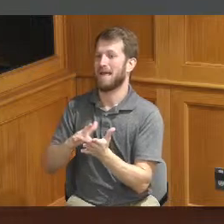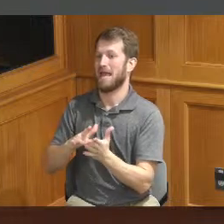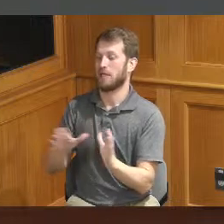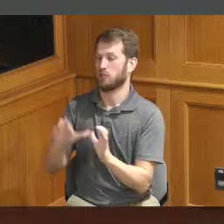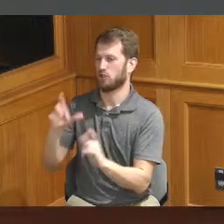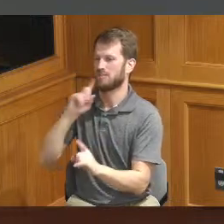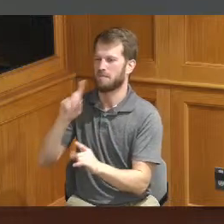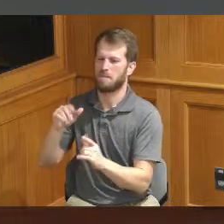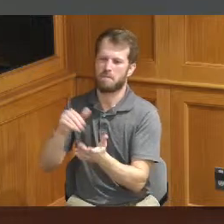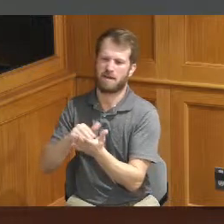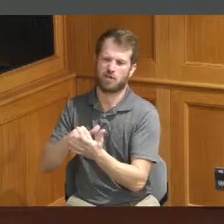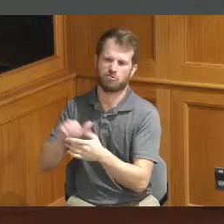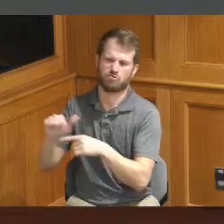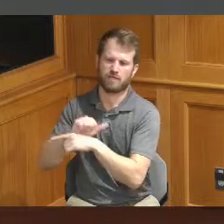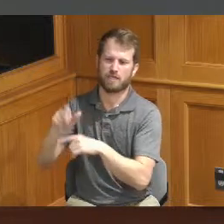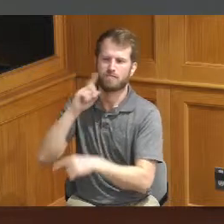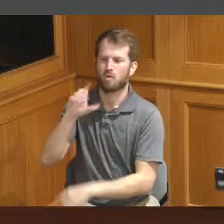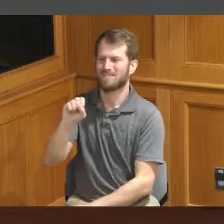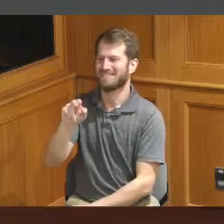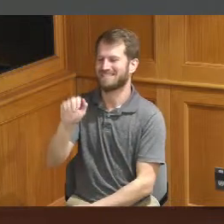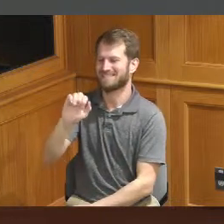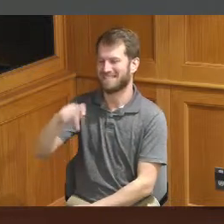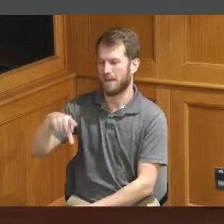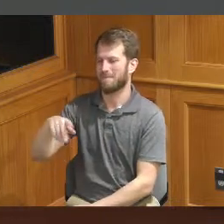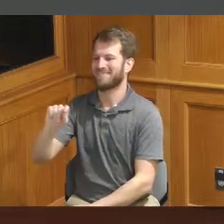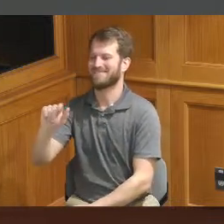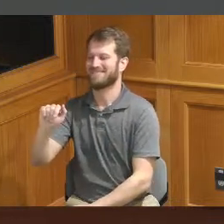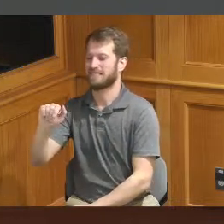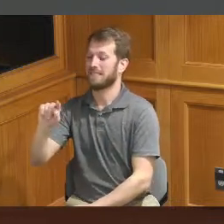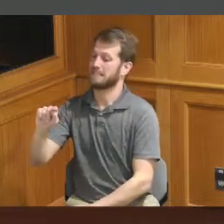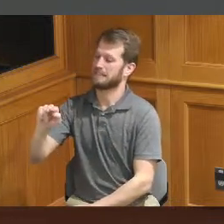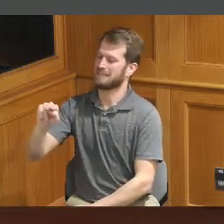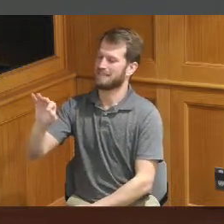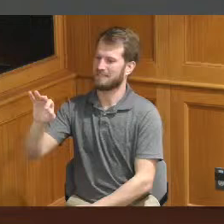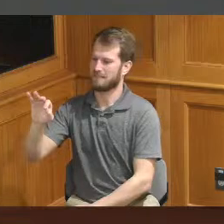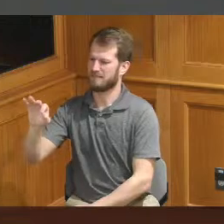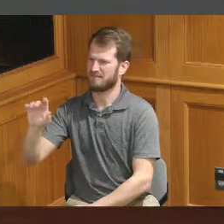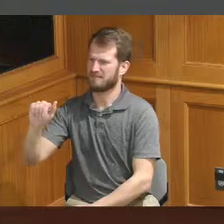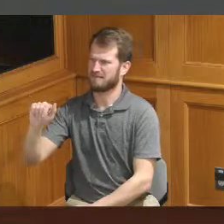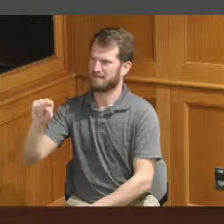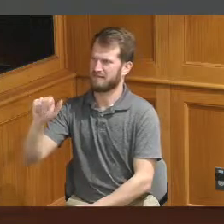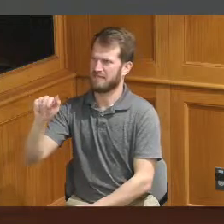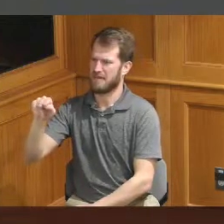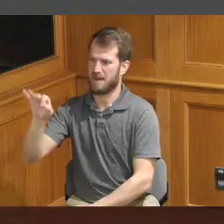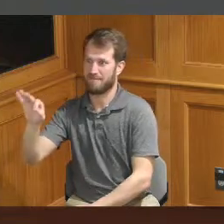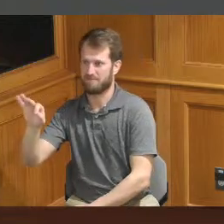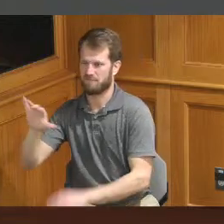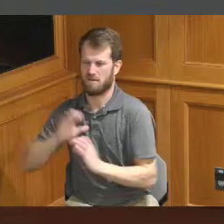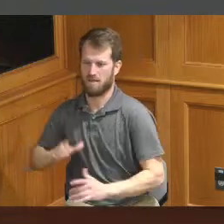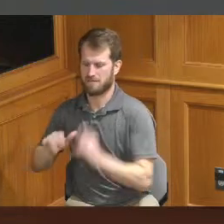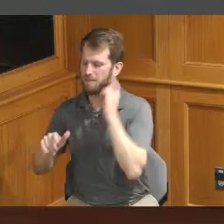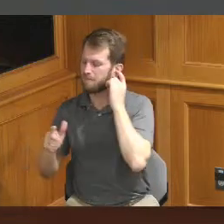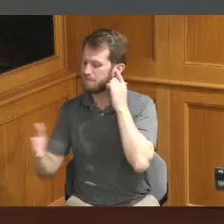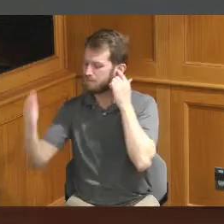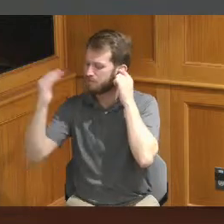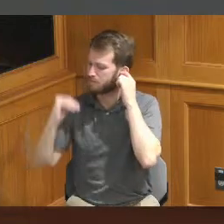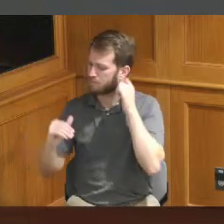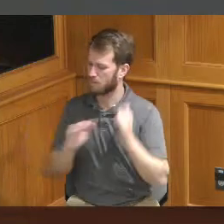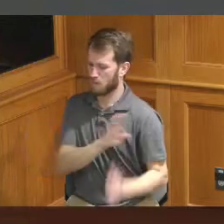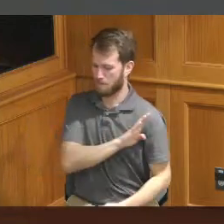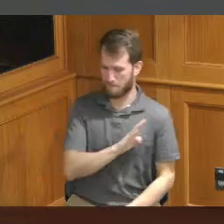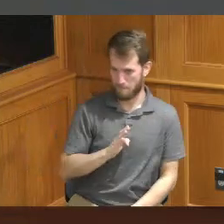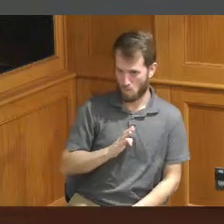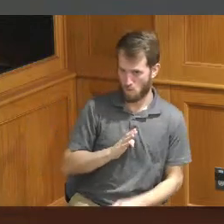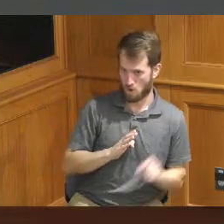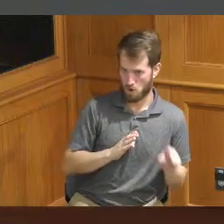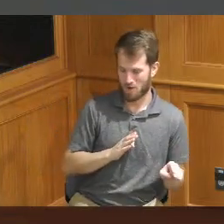medical training for SNAP and TANF clients. Item number 19 is a resolution between the board